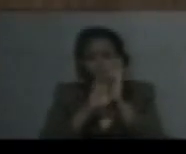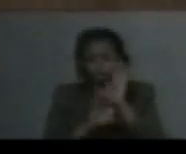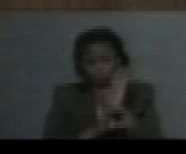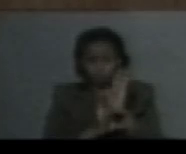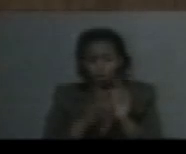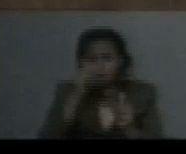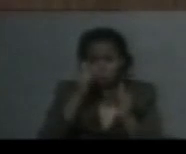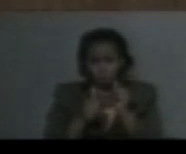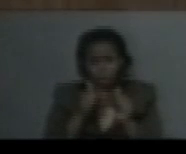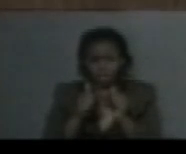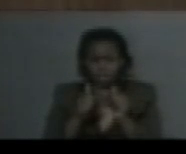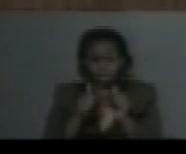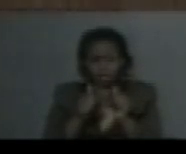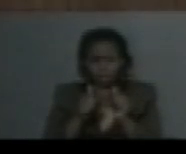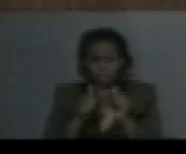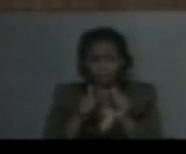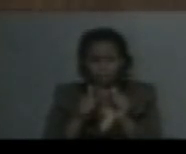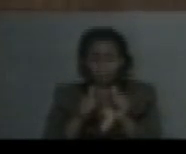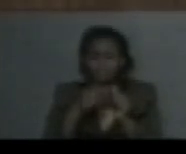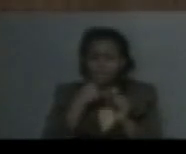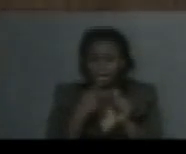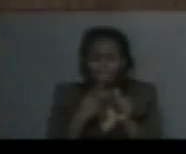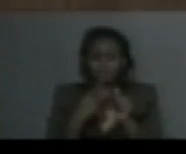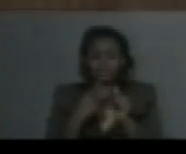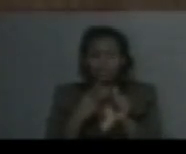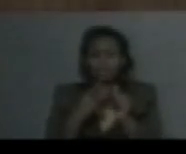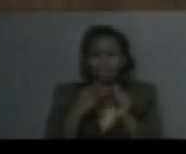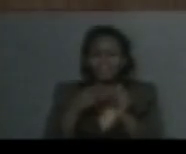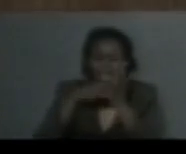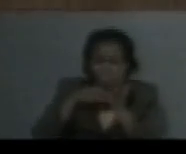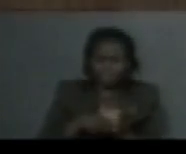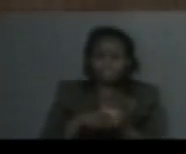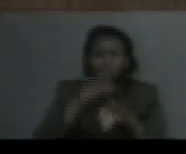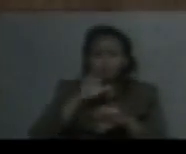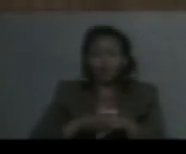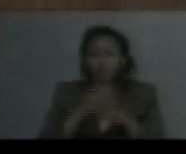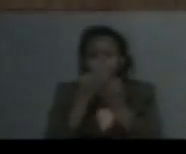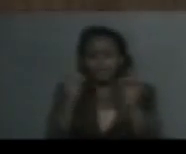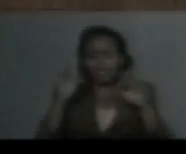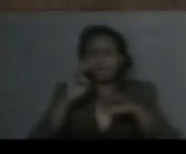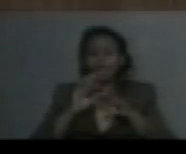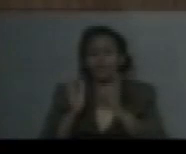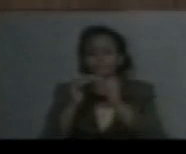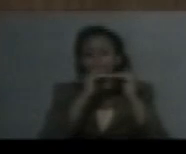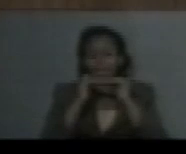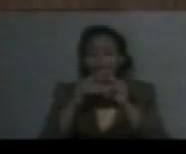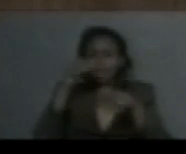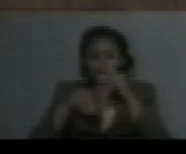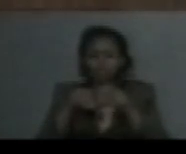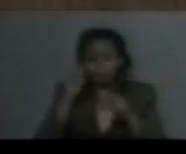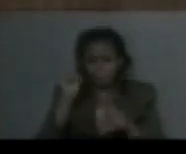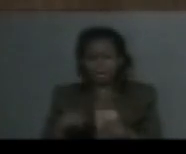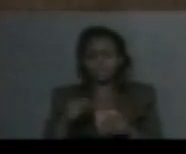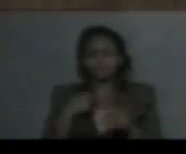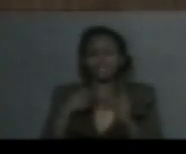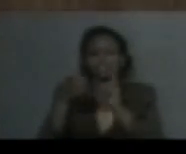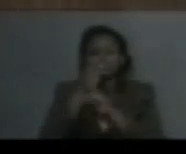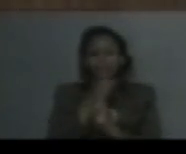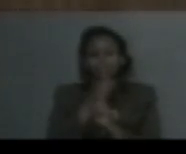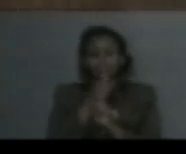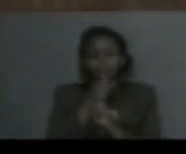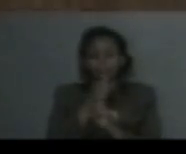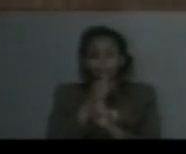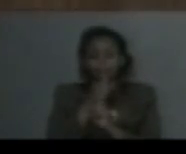which anchors a free and a fair election, have been satisfied, my Lord. My